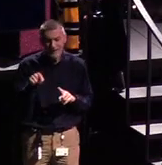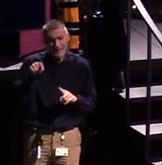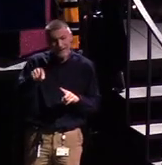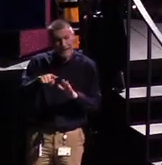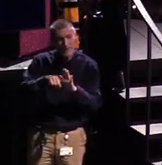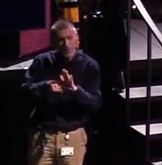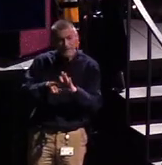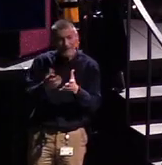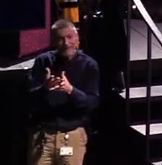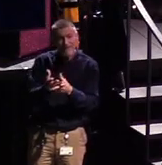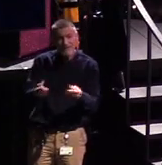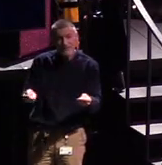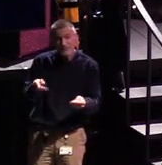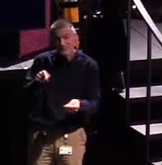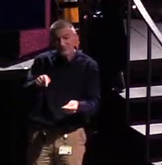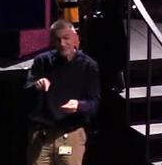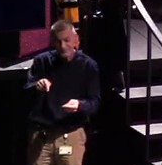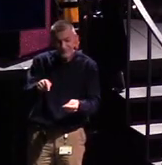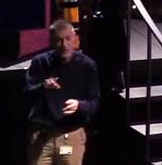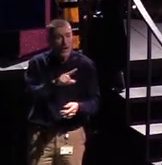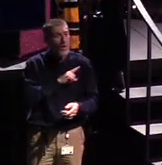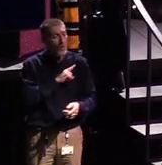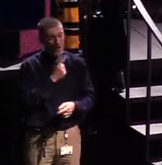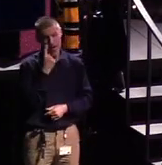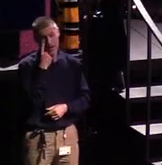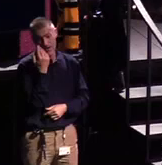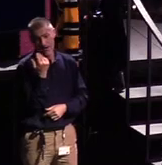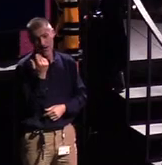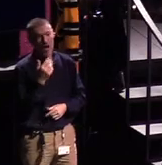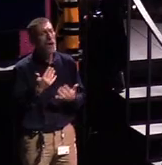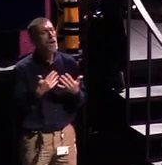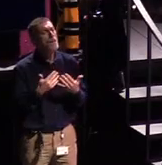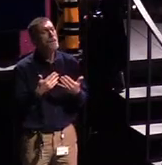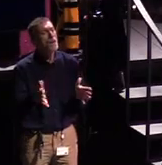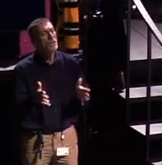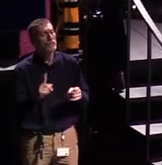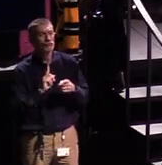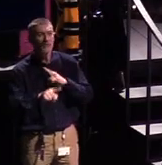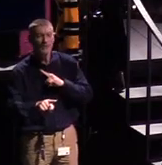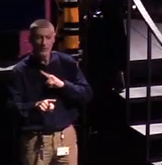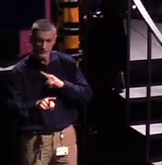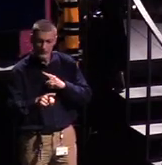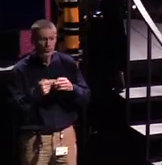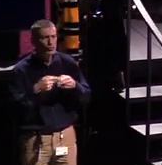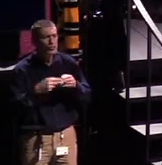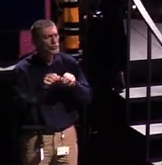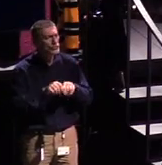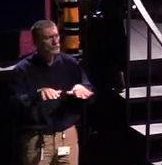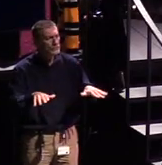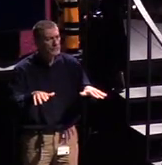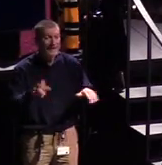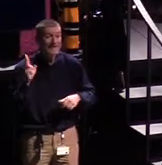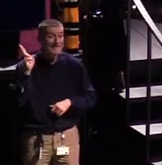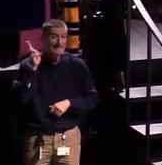was perfectly illustrated biscuit by the public's response to a recent news story whiskey a death